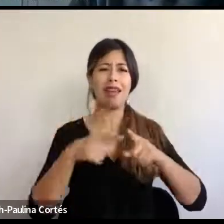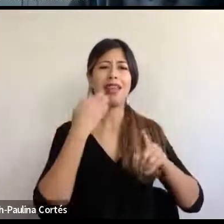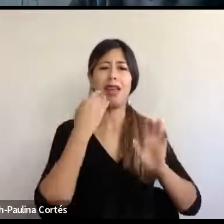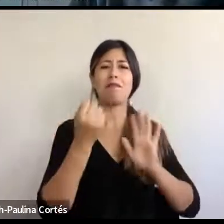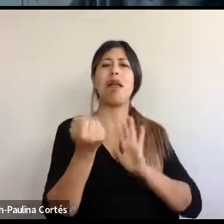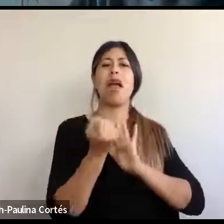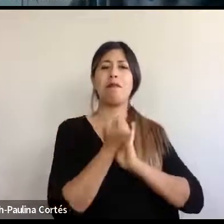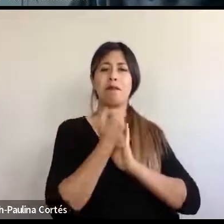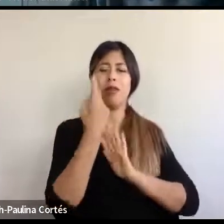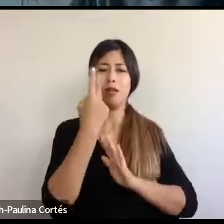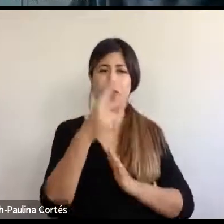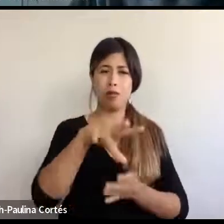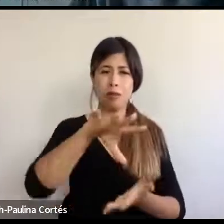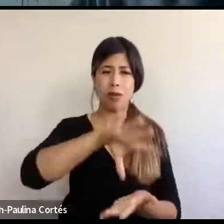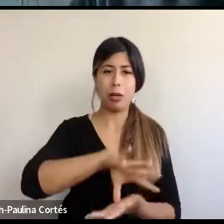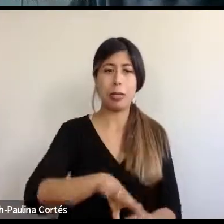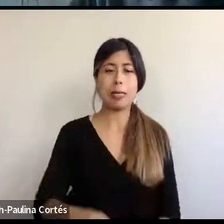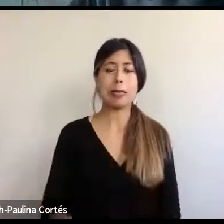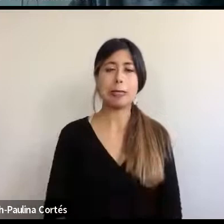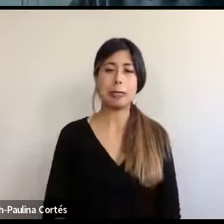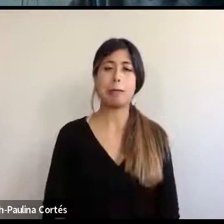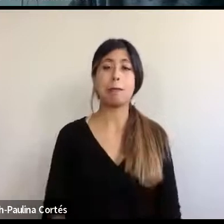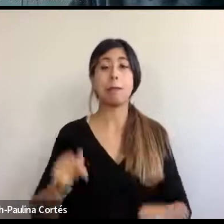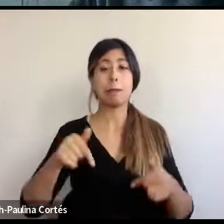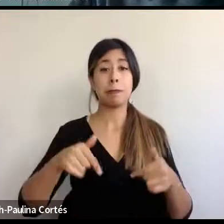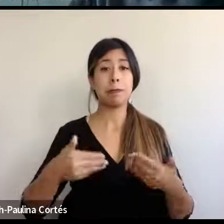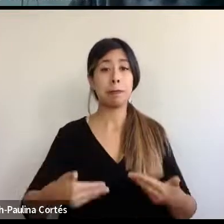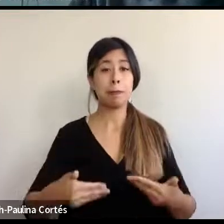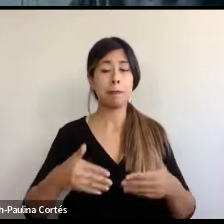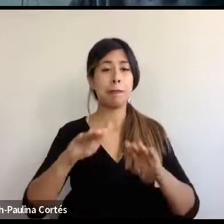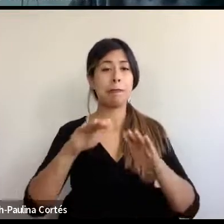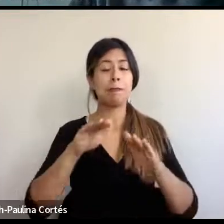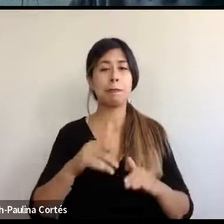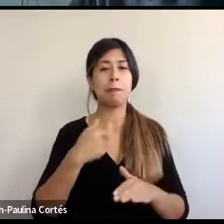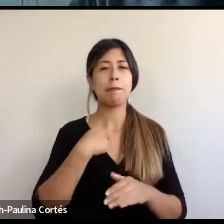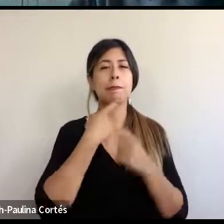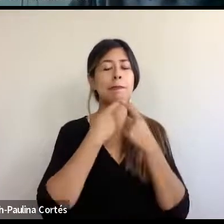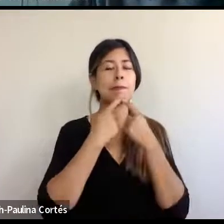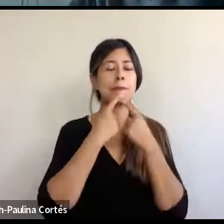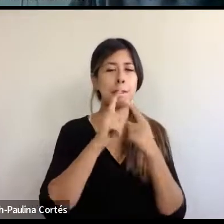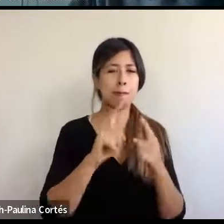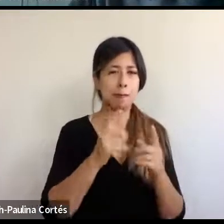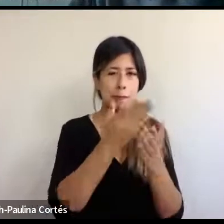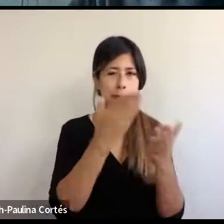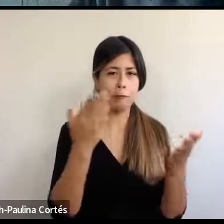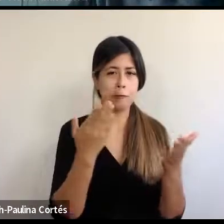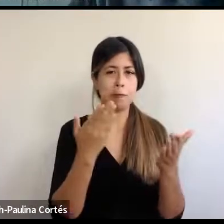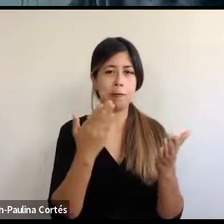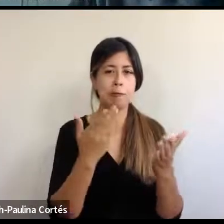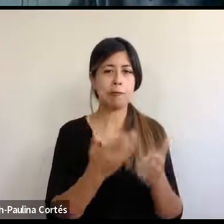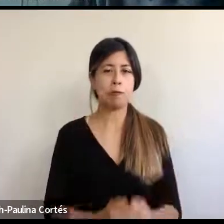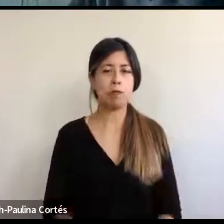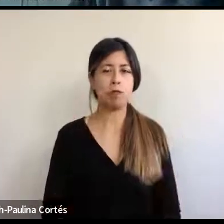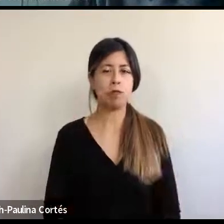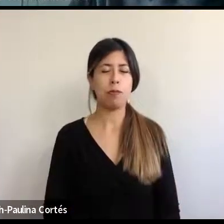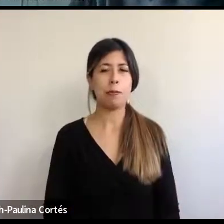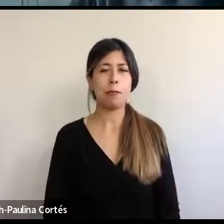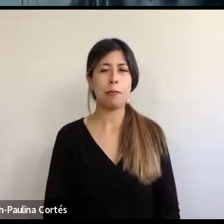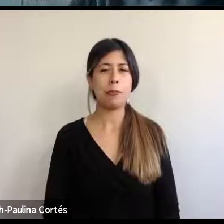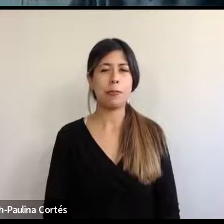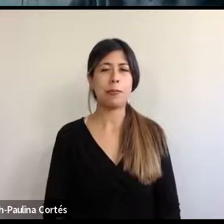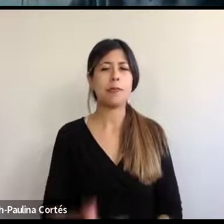sus regiones. Y ahora, por lo mismo, preguntarles que si existe algún vínculo